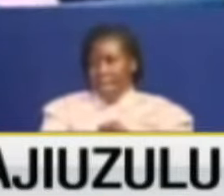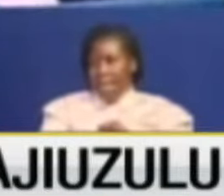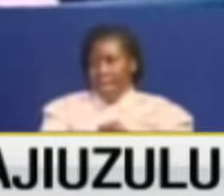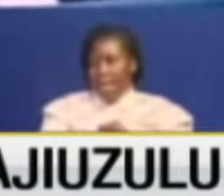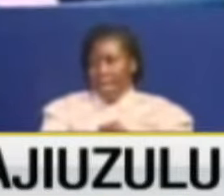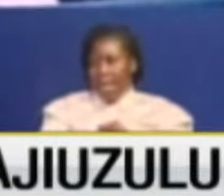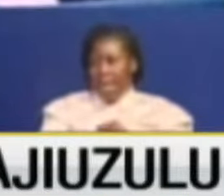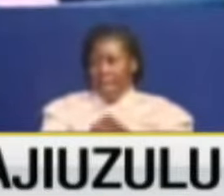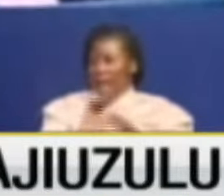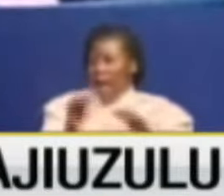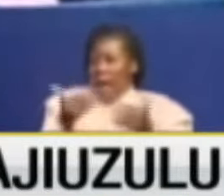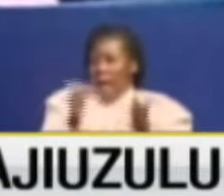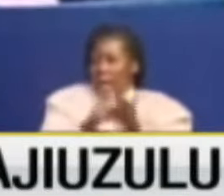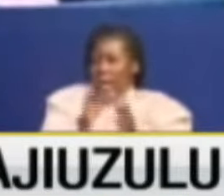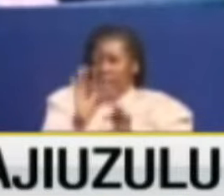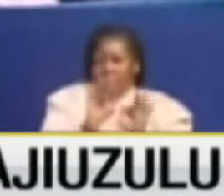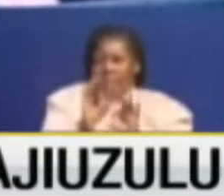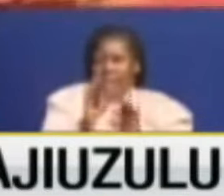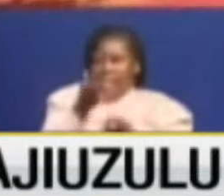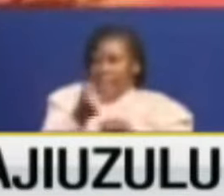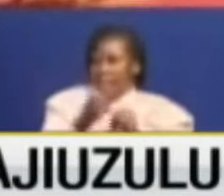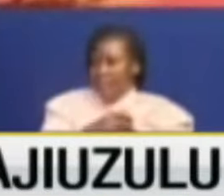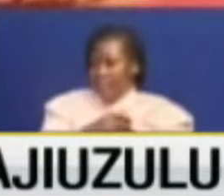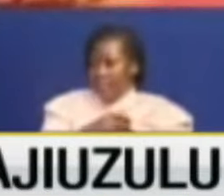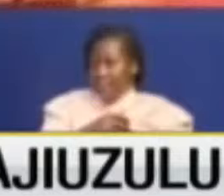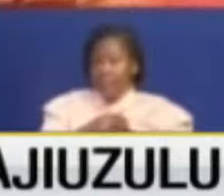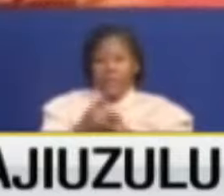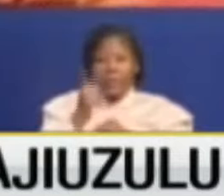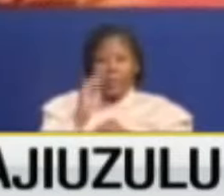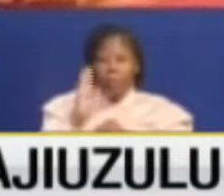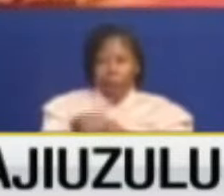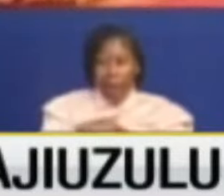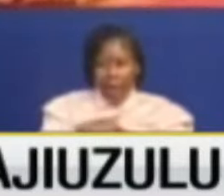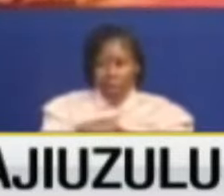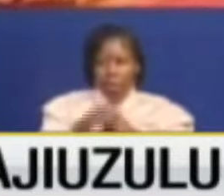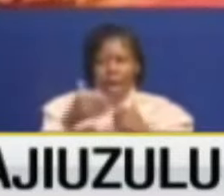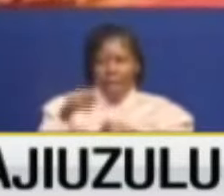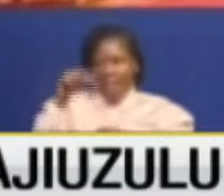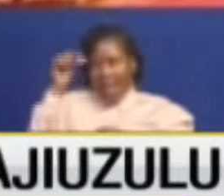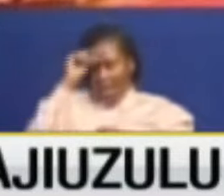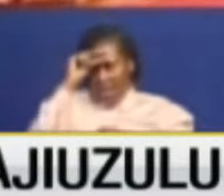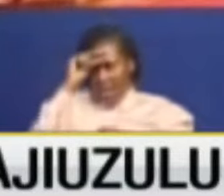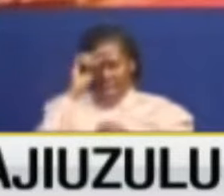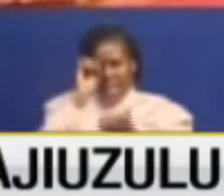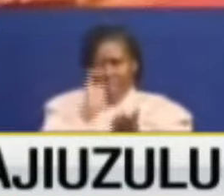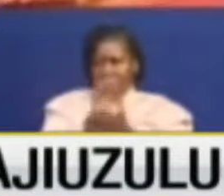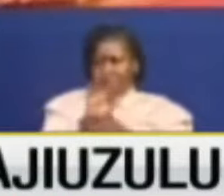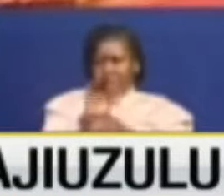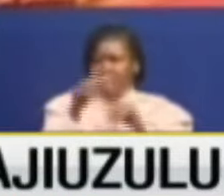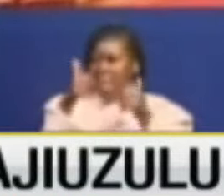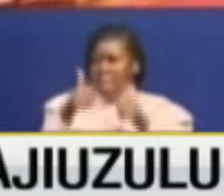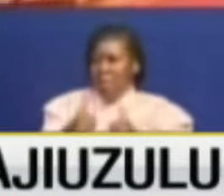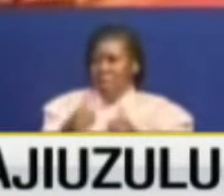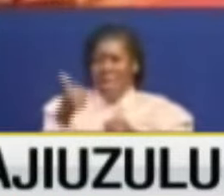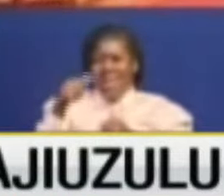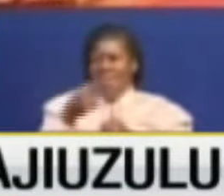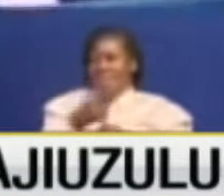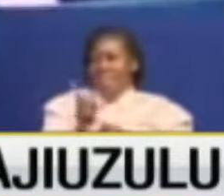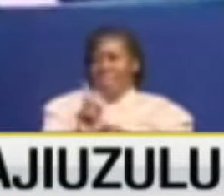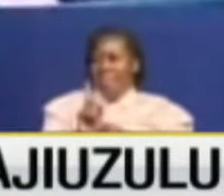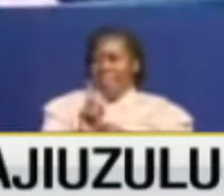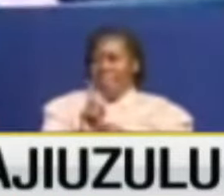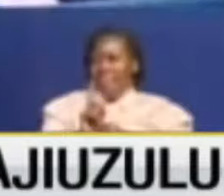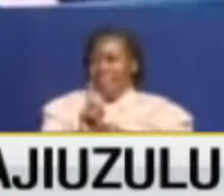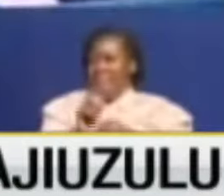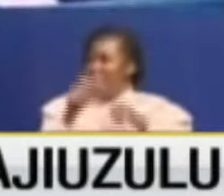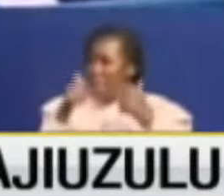Therefore, how else can you describe this? You will see this governor has not dismissed any of them as a matter of